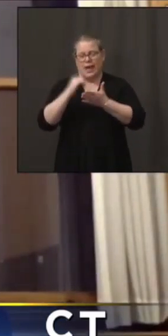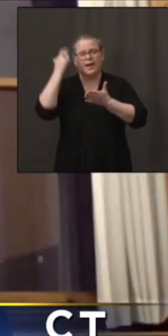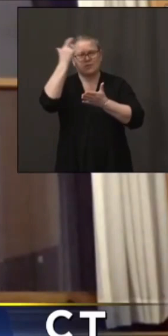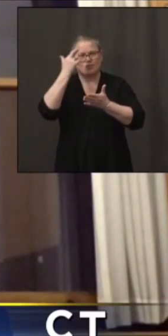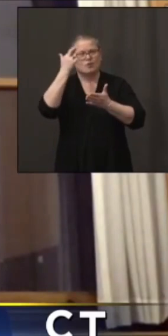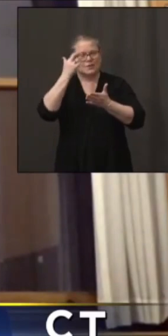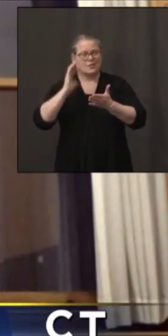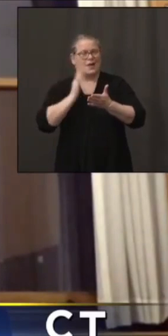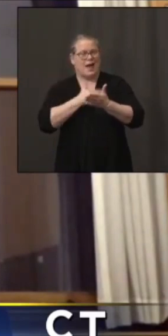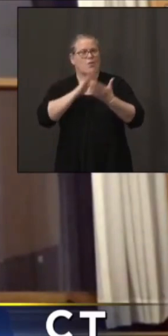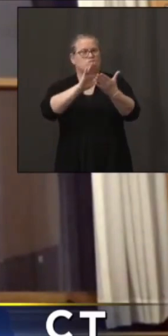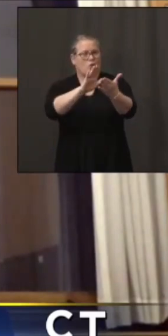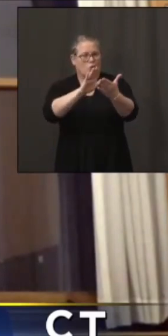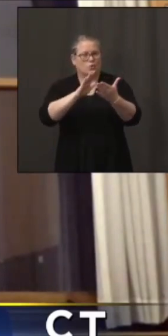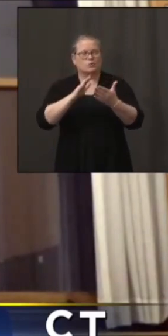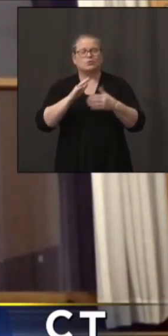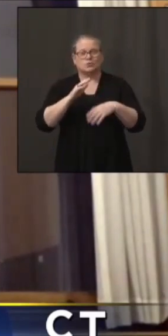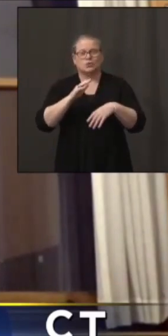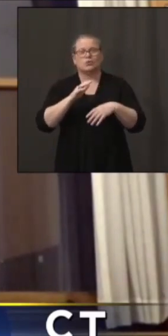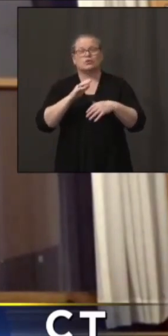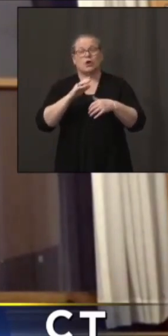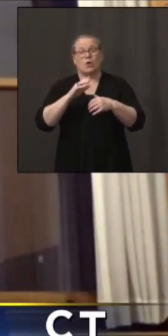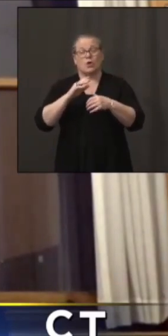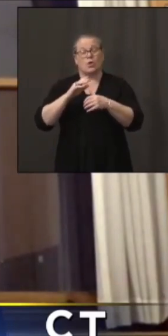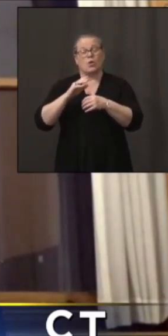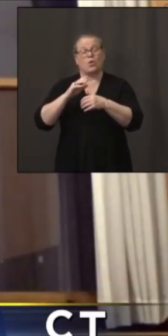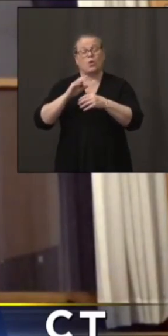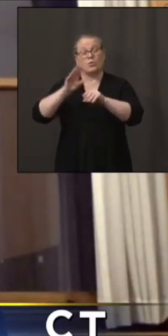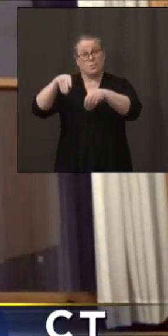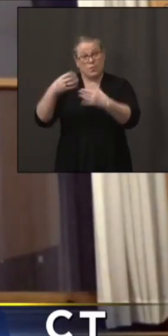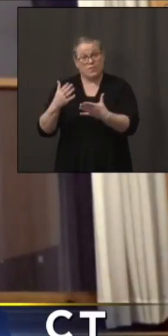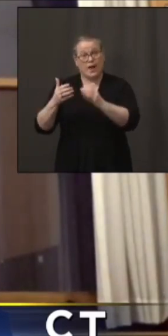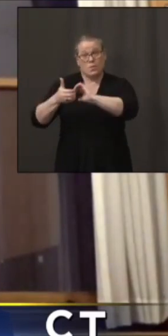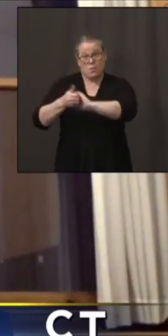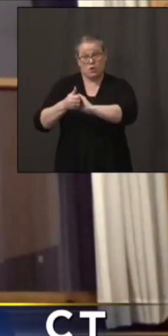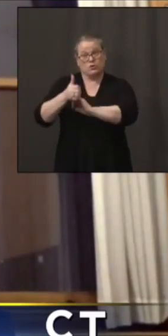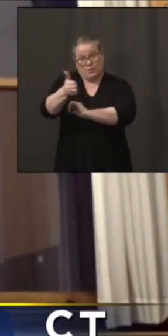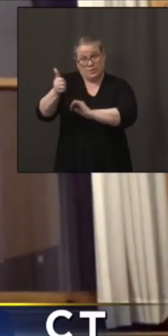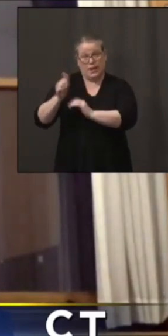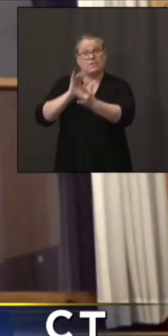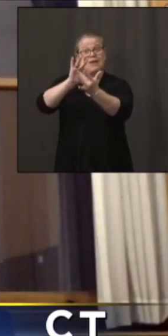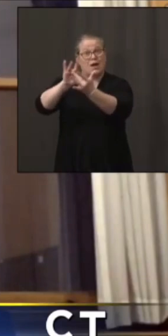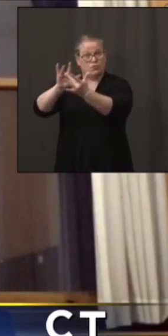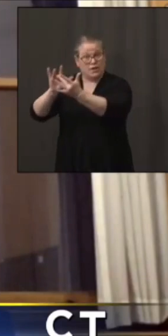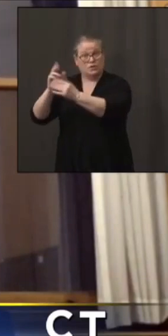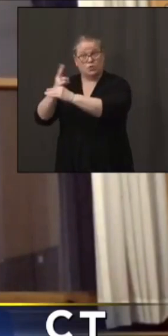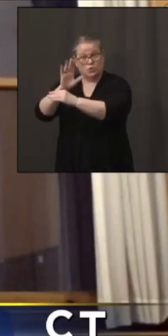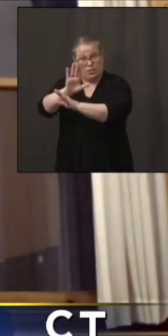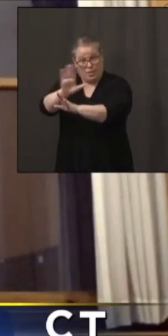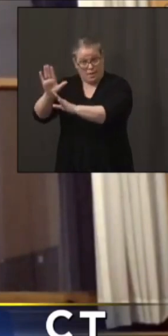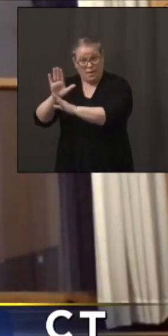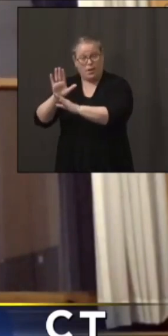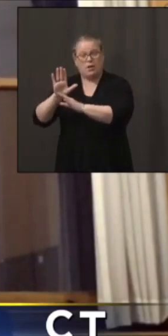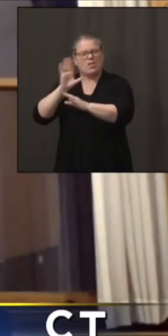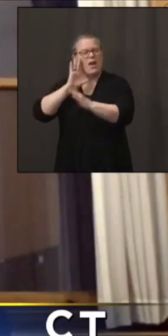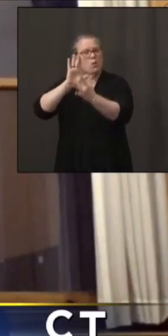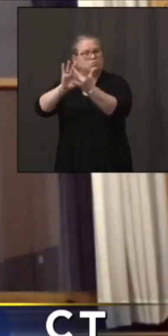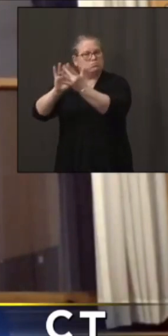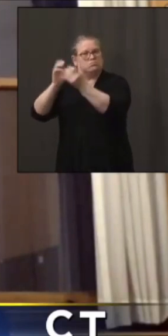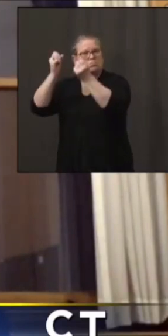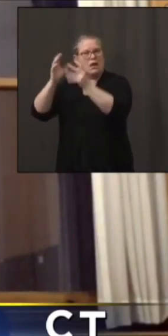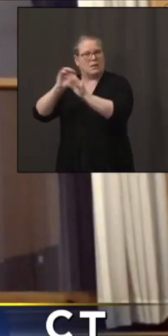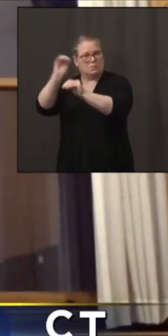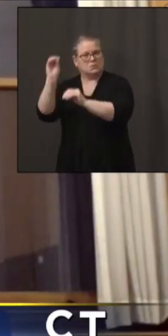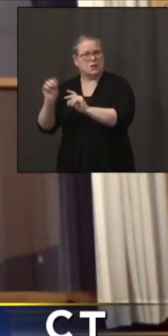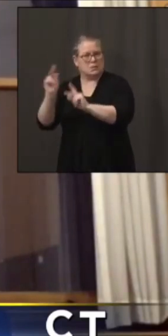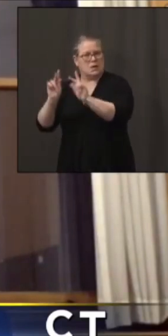That we're leveraging our provider partners who are doing some of their own outreach. That'll address a large percentage of the population